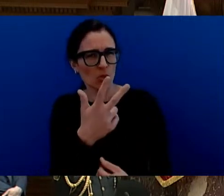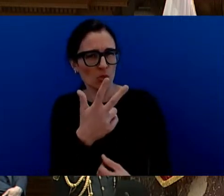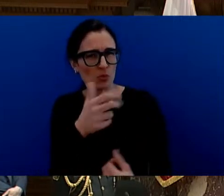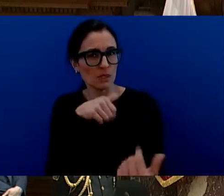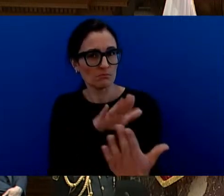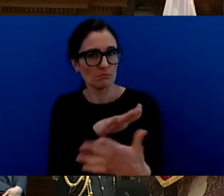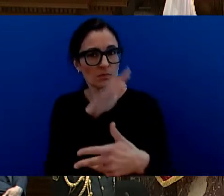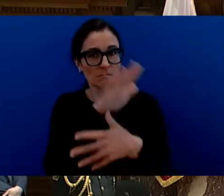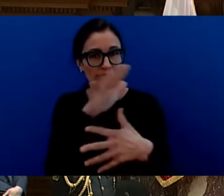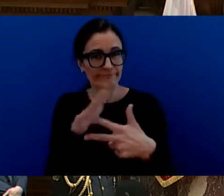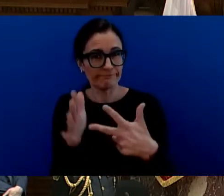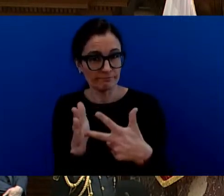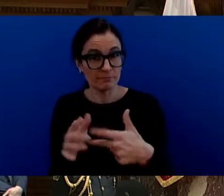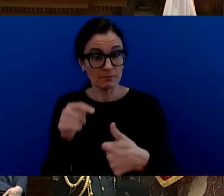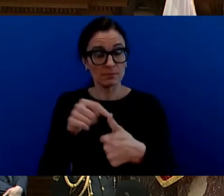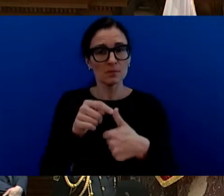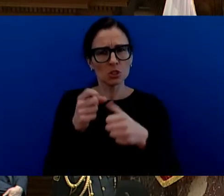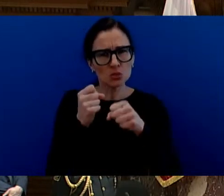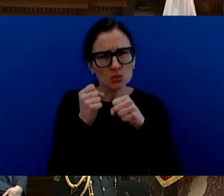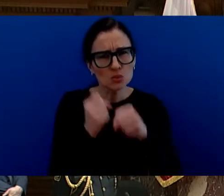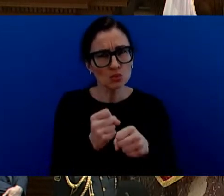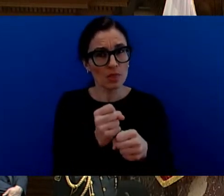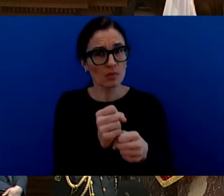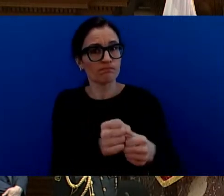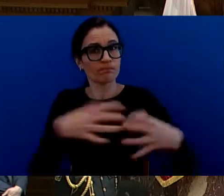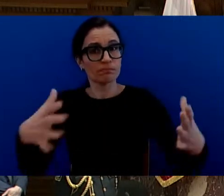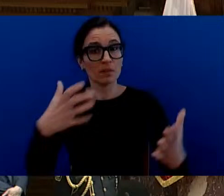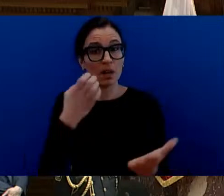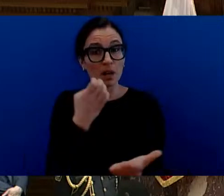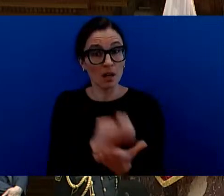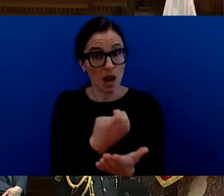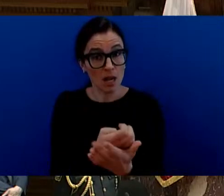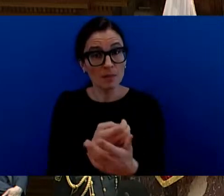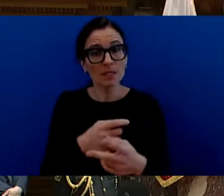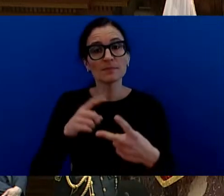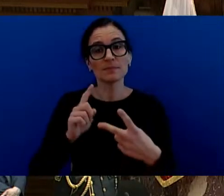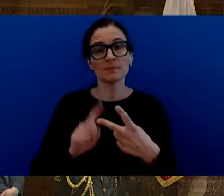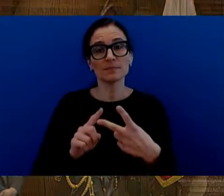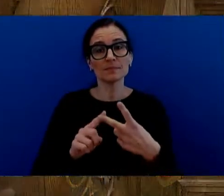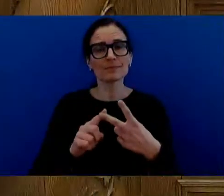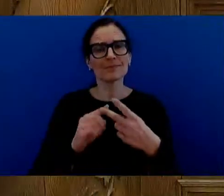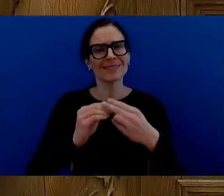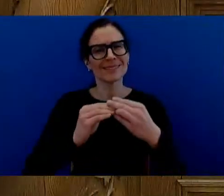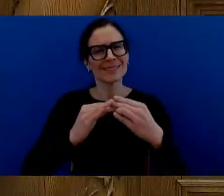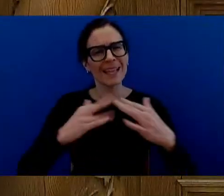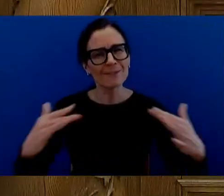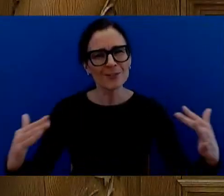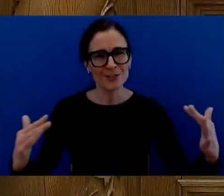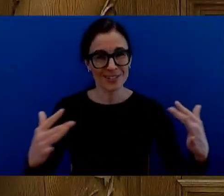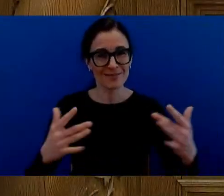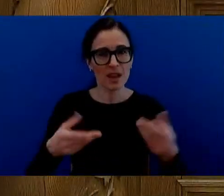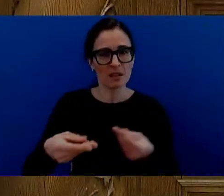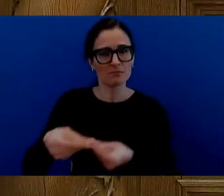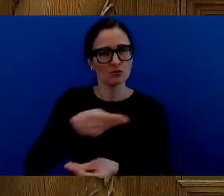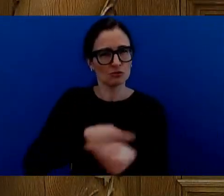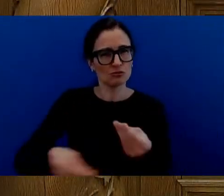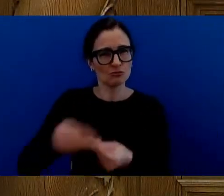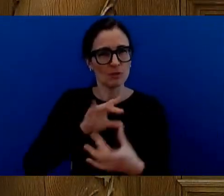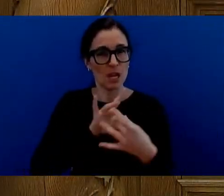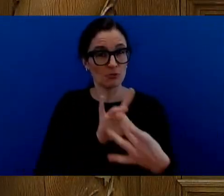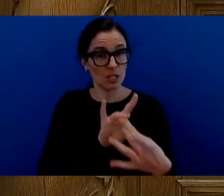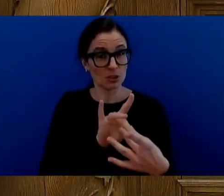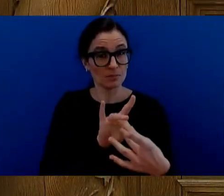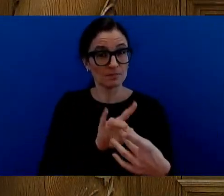trading relationships, and responding firmly and forcefully if required. First and foremost, we